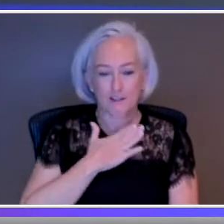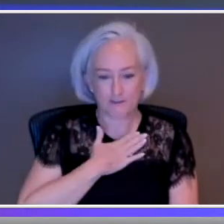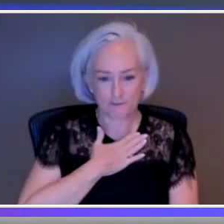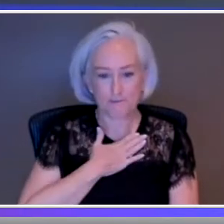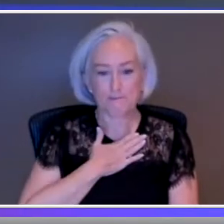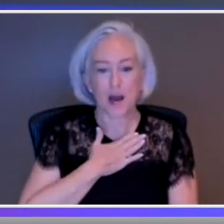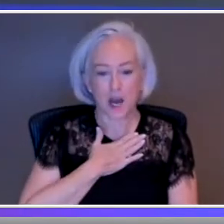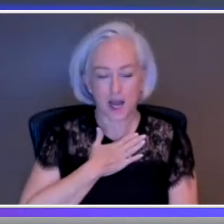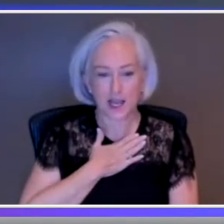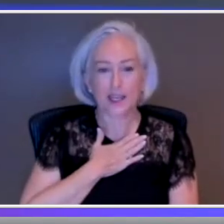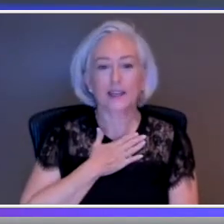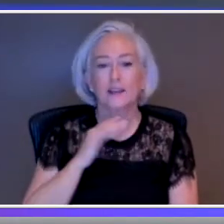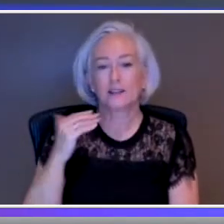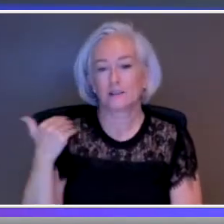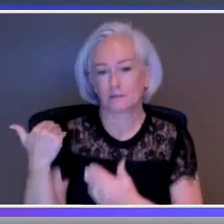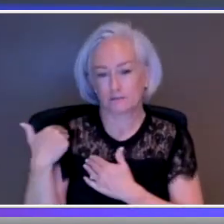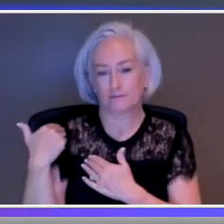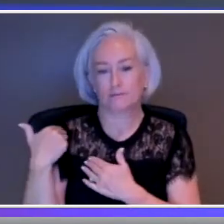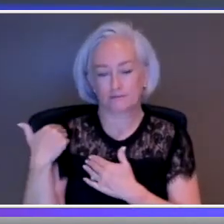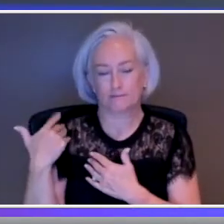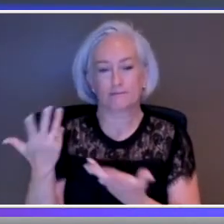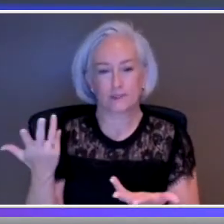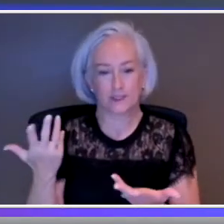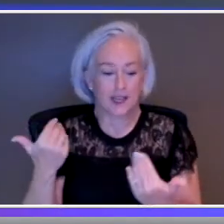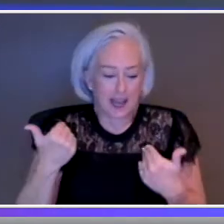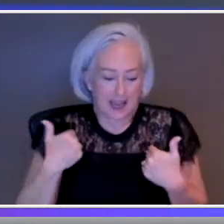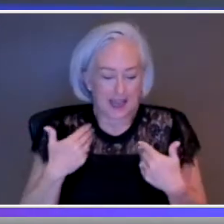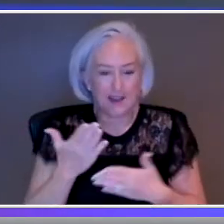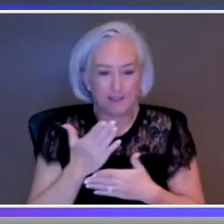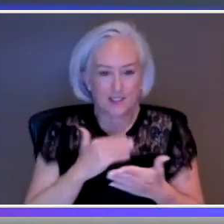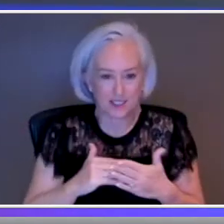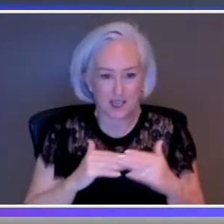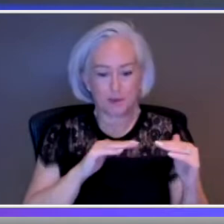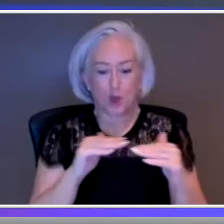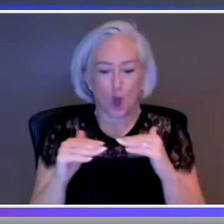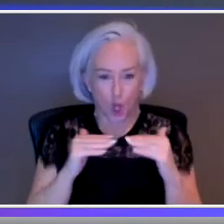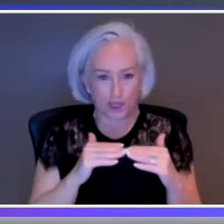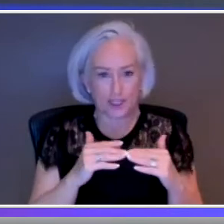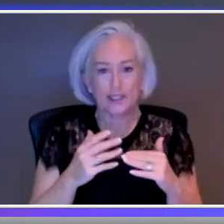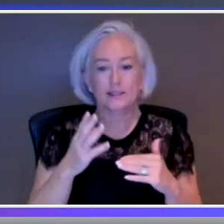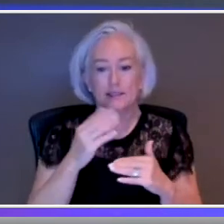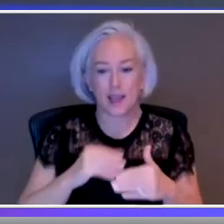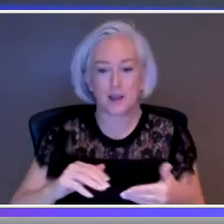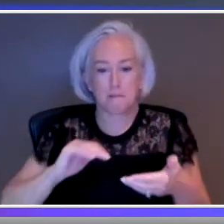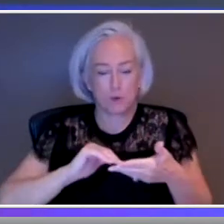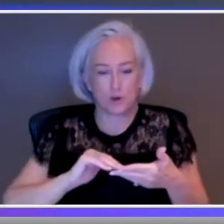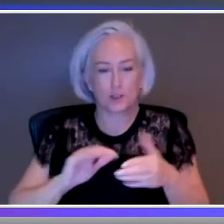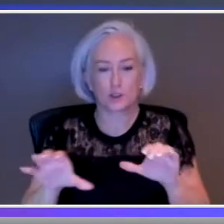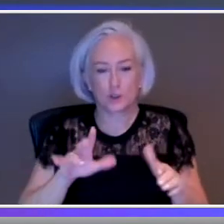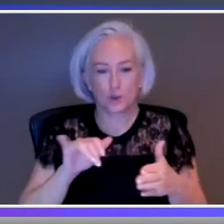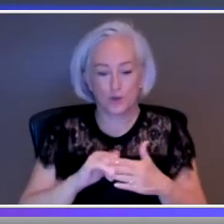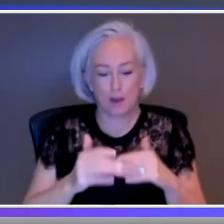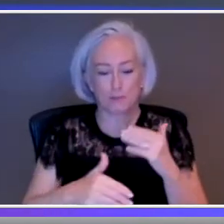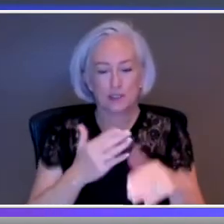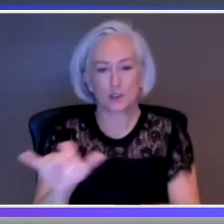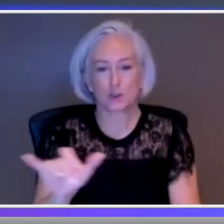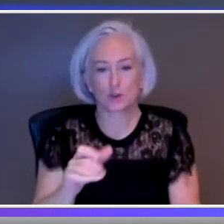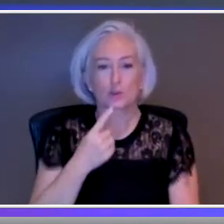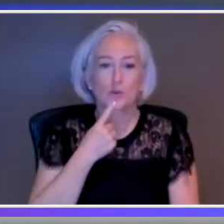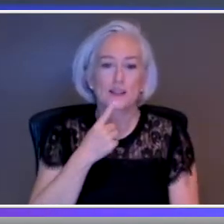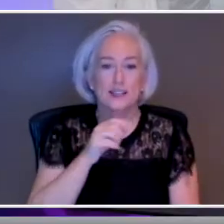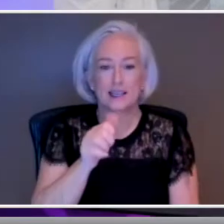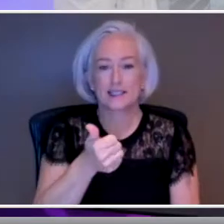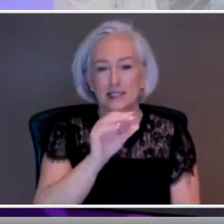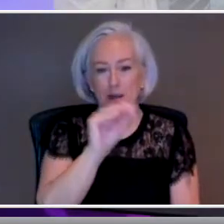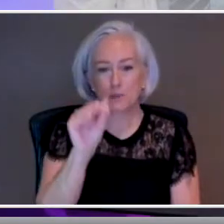have partners and colleagues who perform it as well. So as a section altogether, I would probably say it's about 10% of our practice at this point.